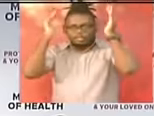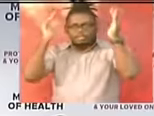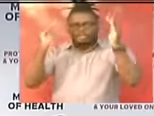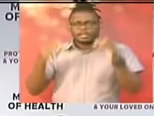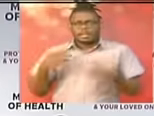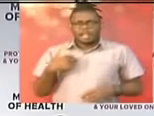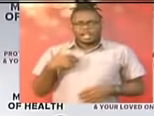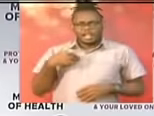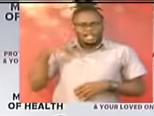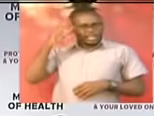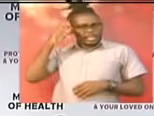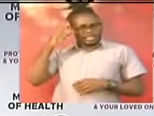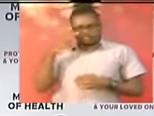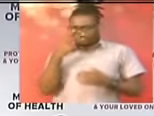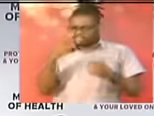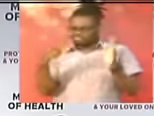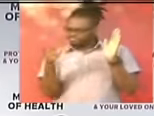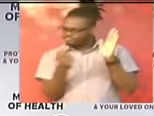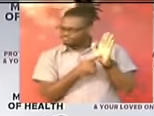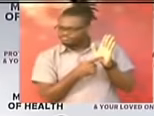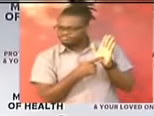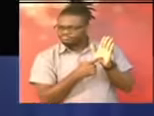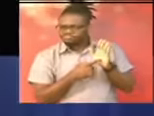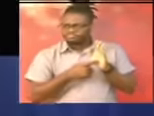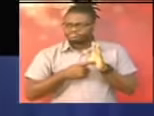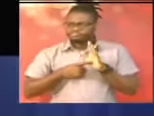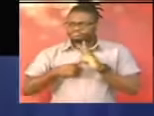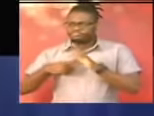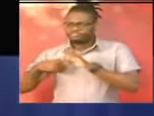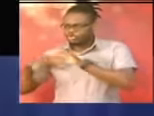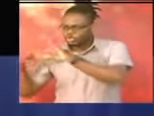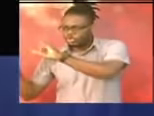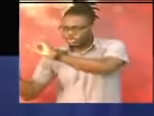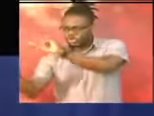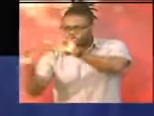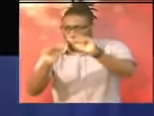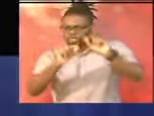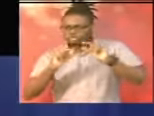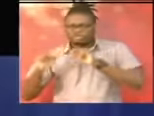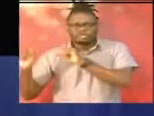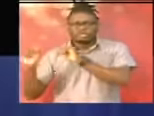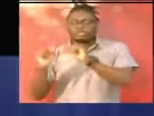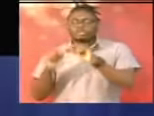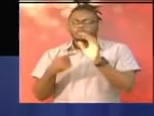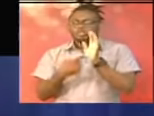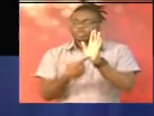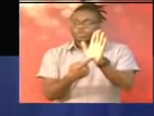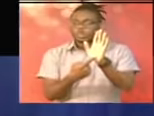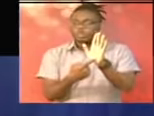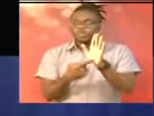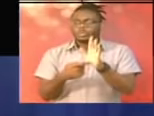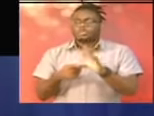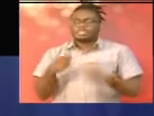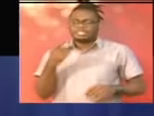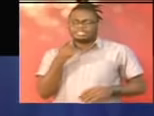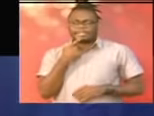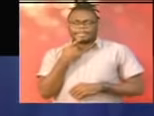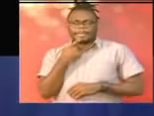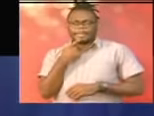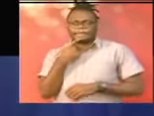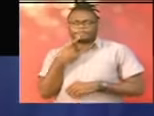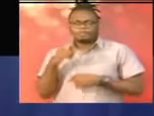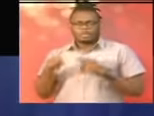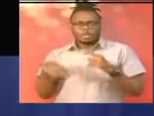when you were presenting the epidemiological update, you made reference to a rise in